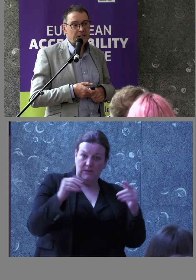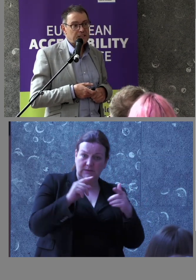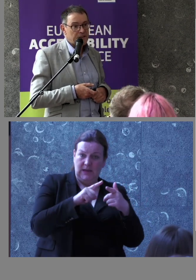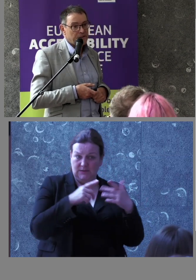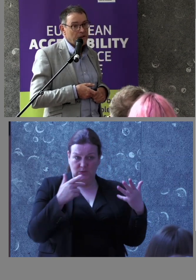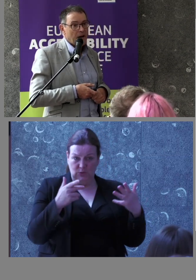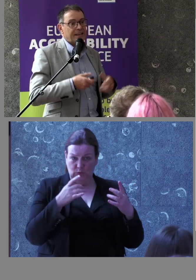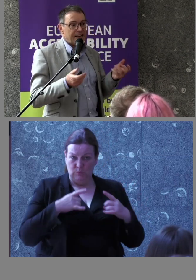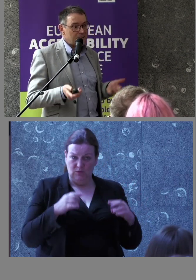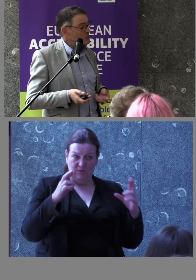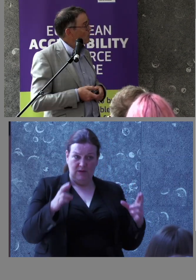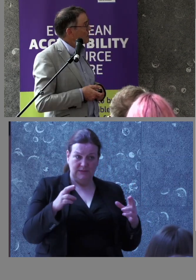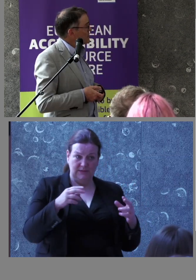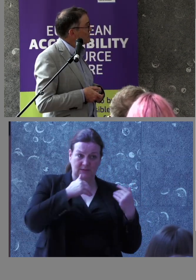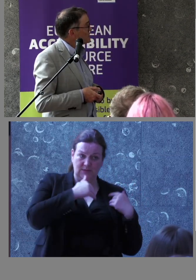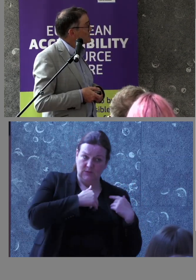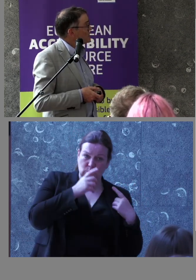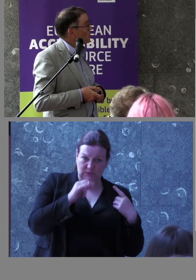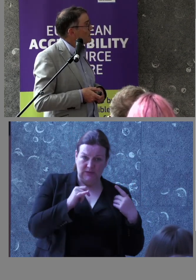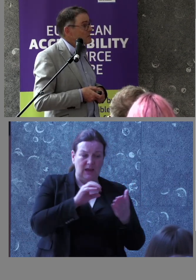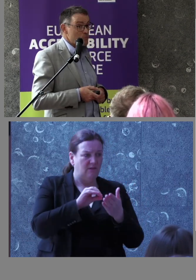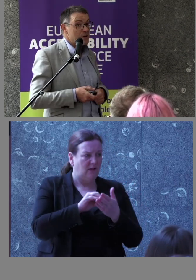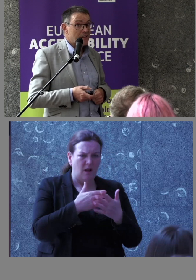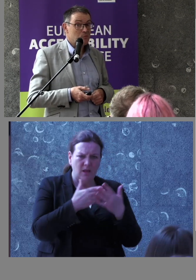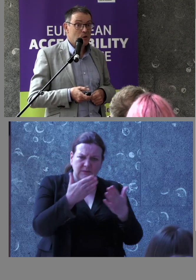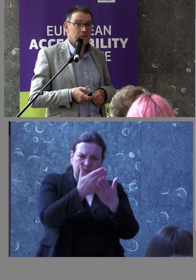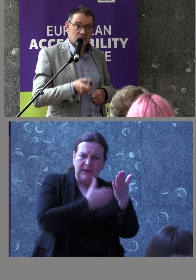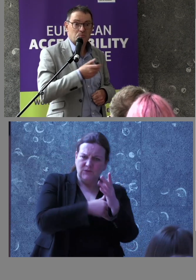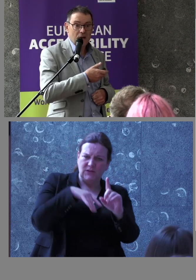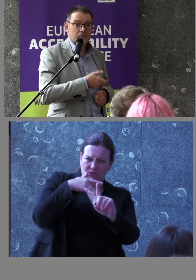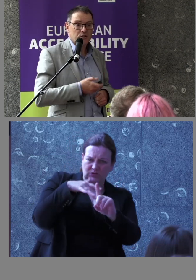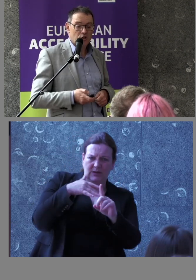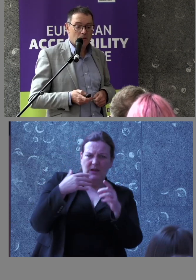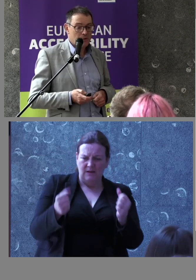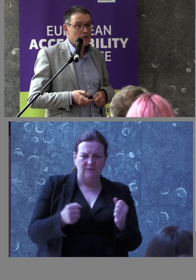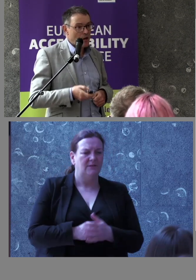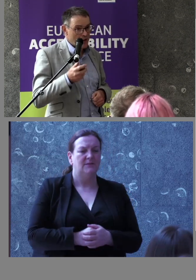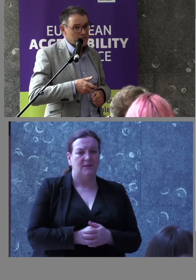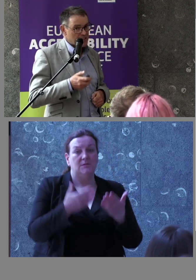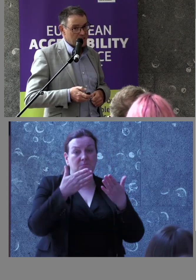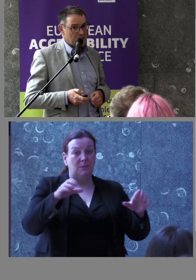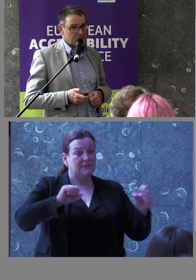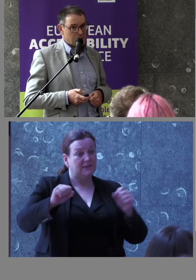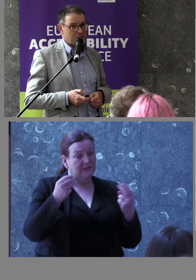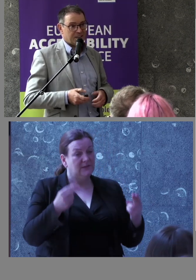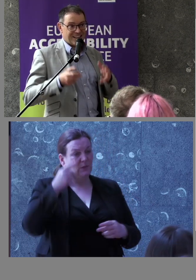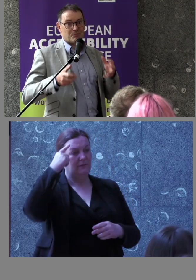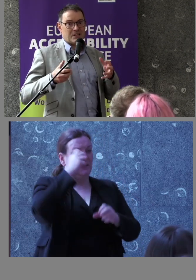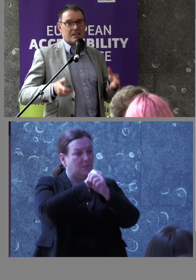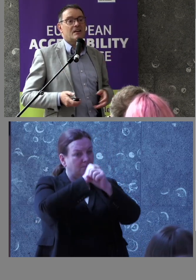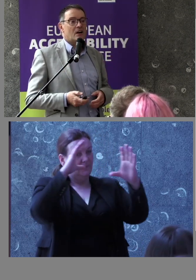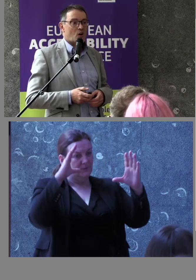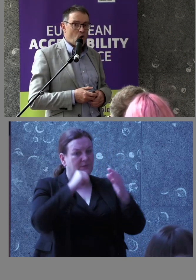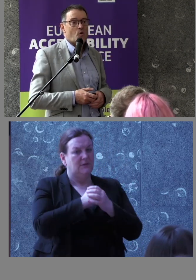sector itself has equality and human rights duty. So there's lots of legal underpinnings here. And again, as public